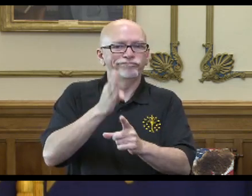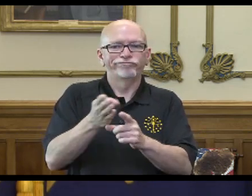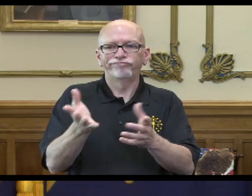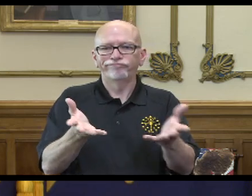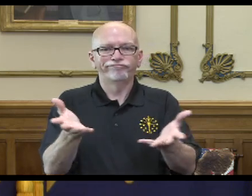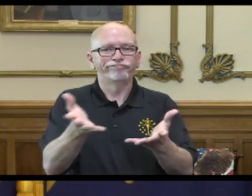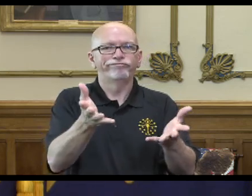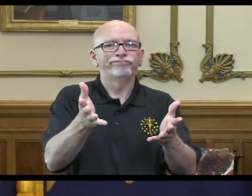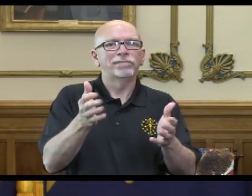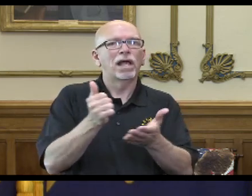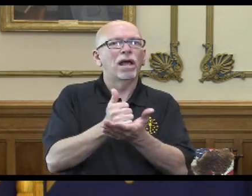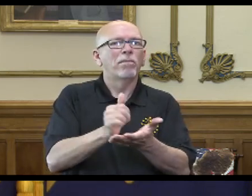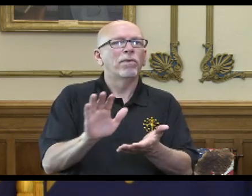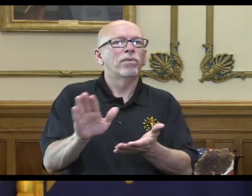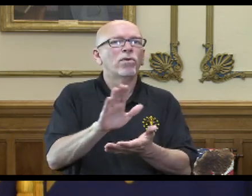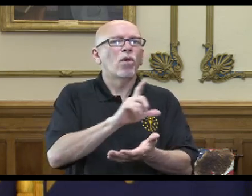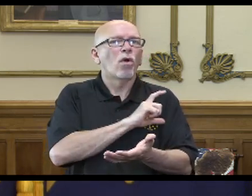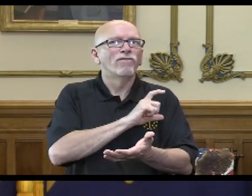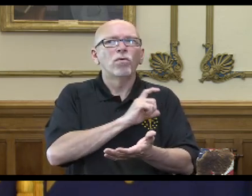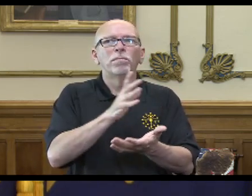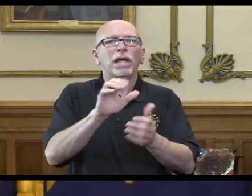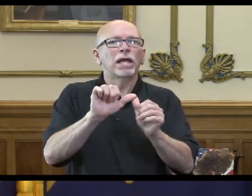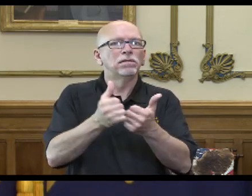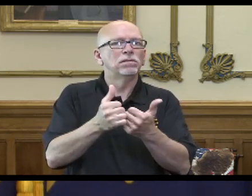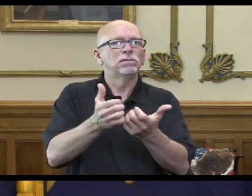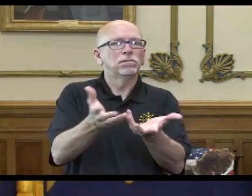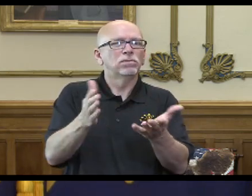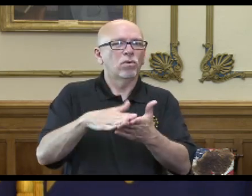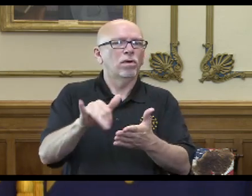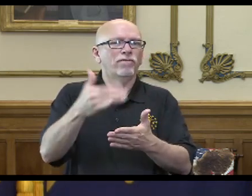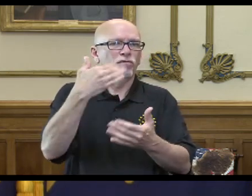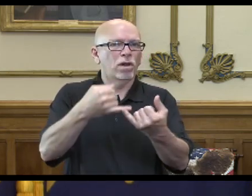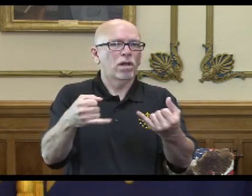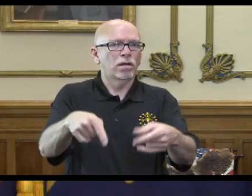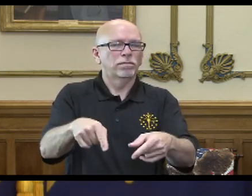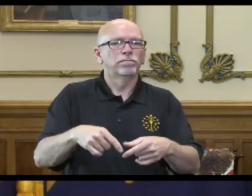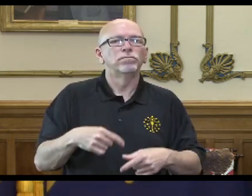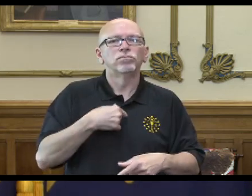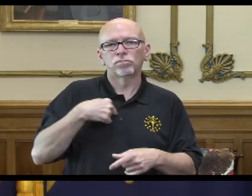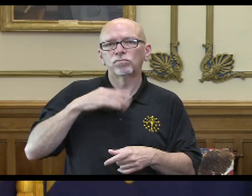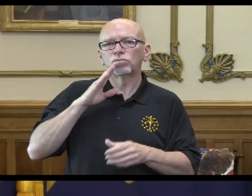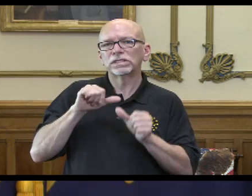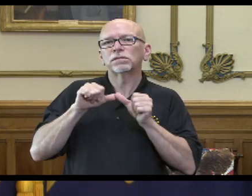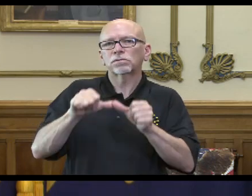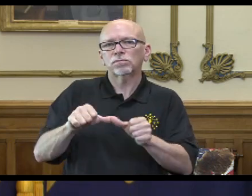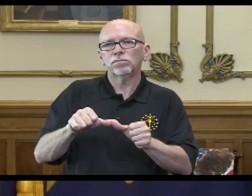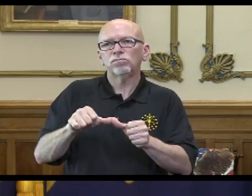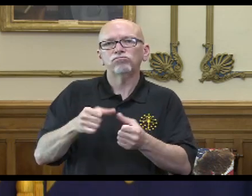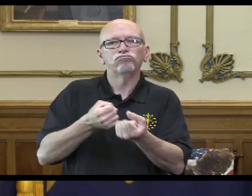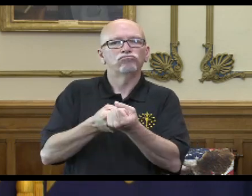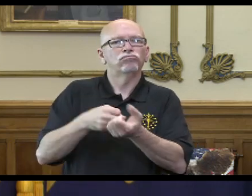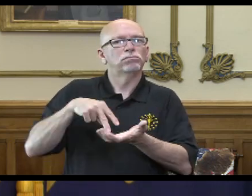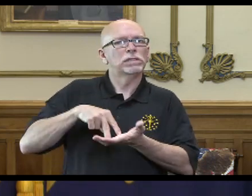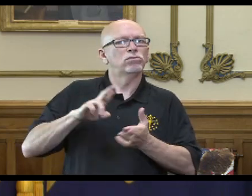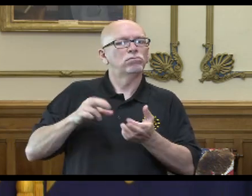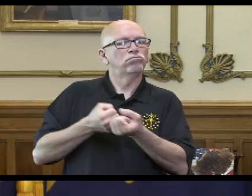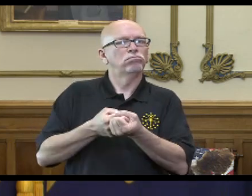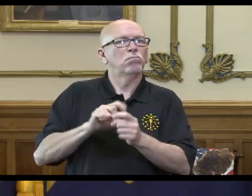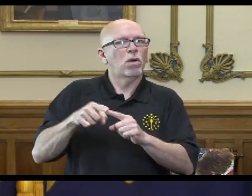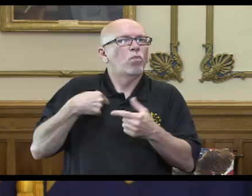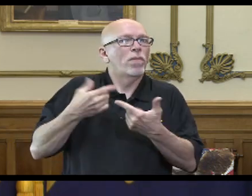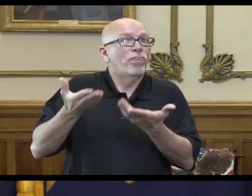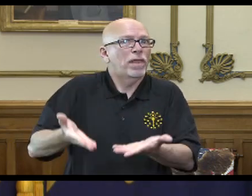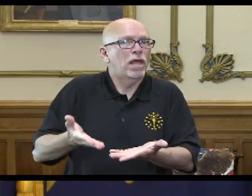directing their law enforcement agencies on that front line. And we'll continue to be not just on standby, but on the scene where